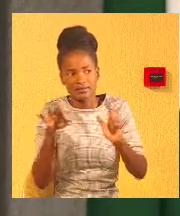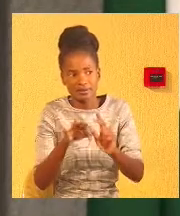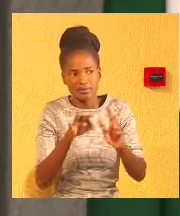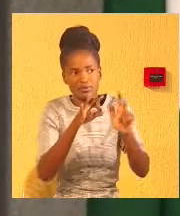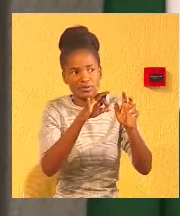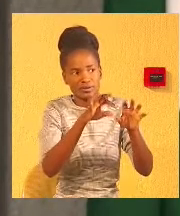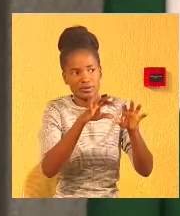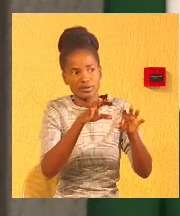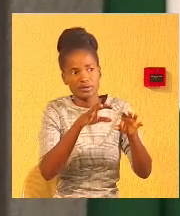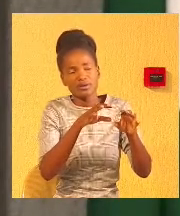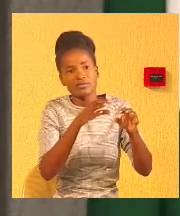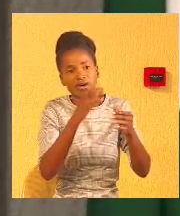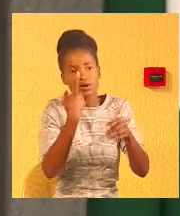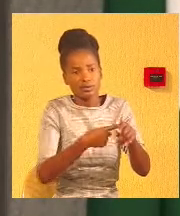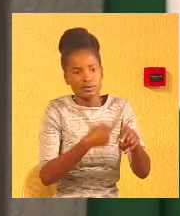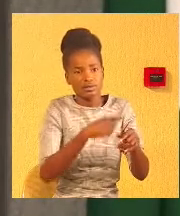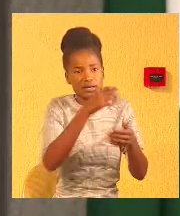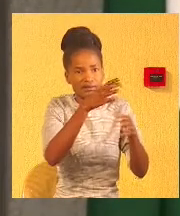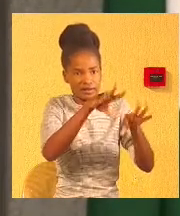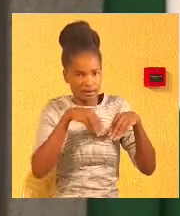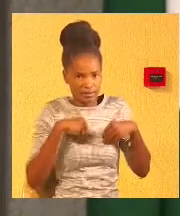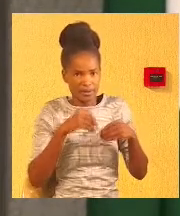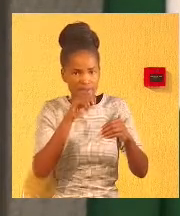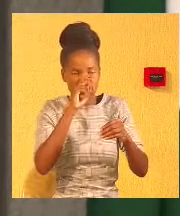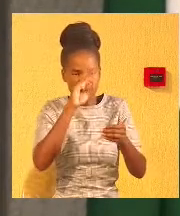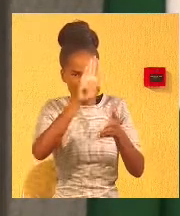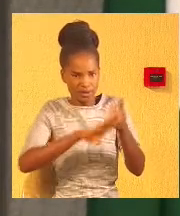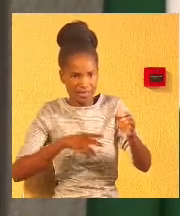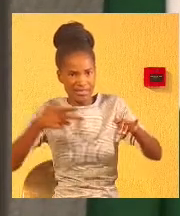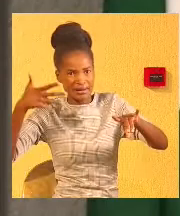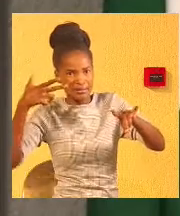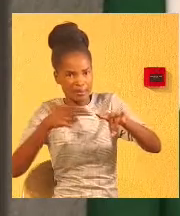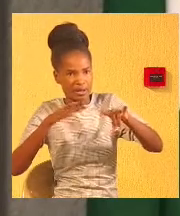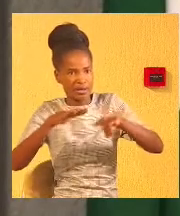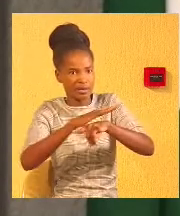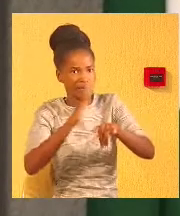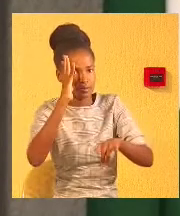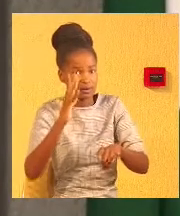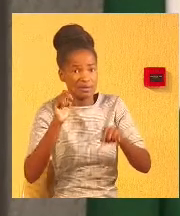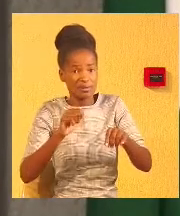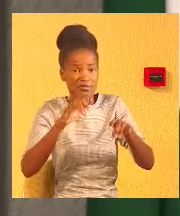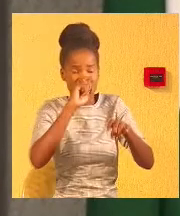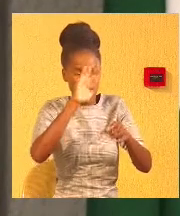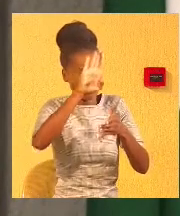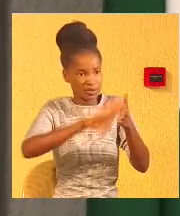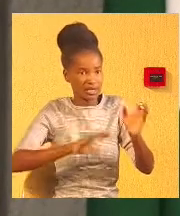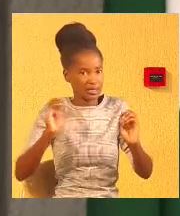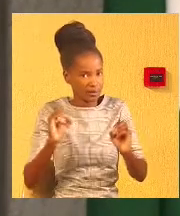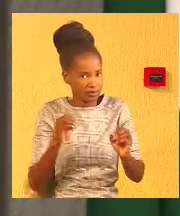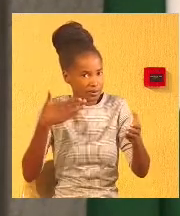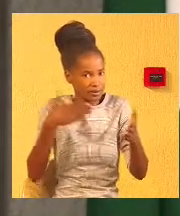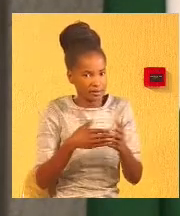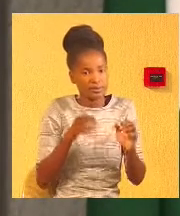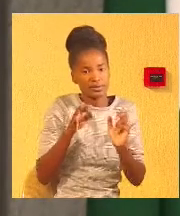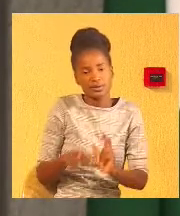tourism to add to the income, taking on trophy hunting, and that sector have totally stopped. So farmers are doing what they can